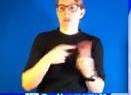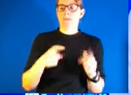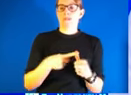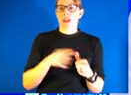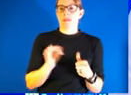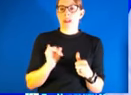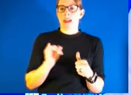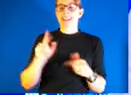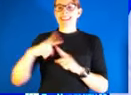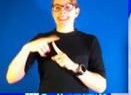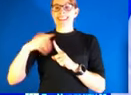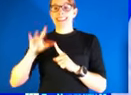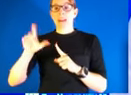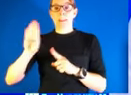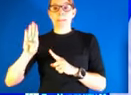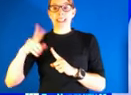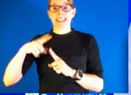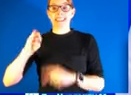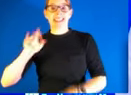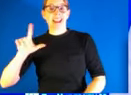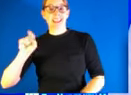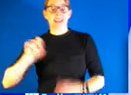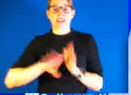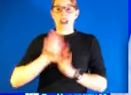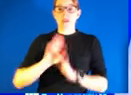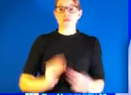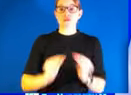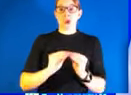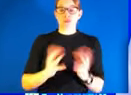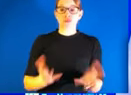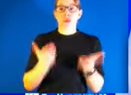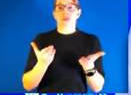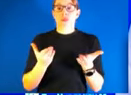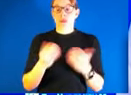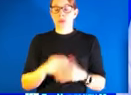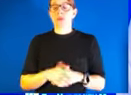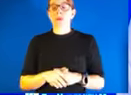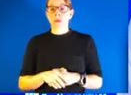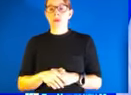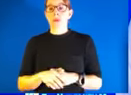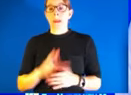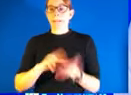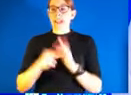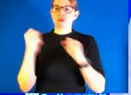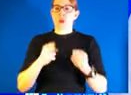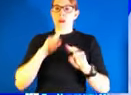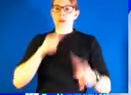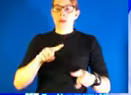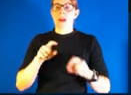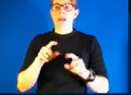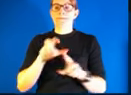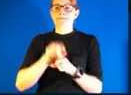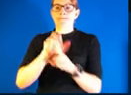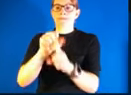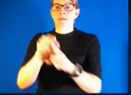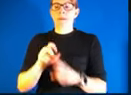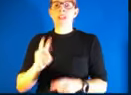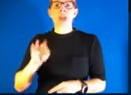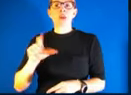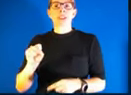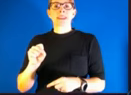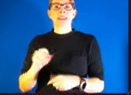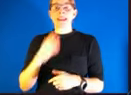T cells and B cells to develop more, have a better response. So I think that is very important as well. Thanks so much, Doc Hawk. All